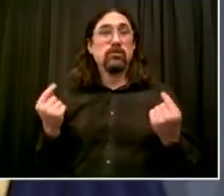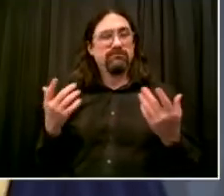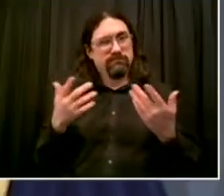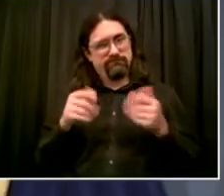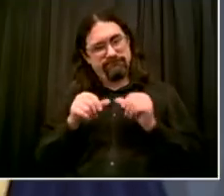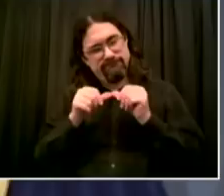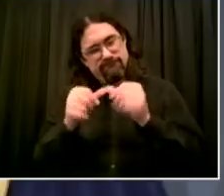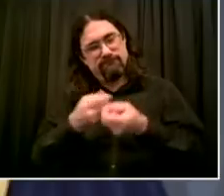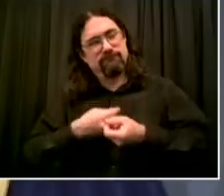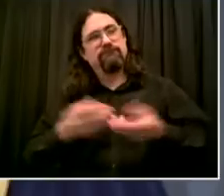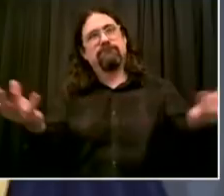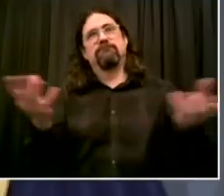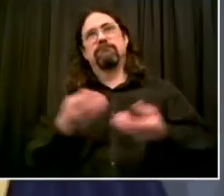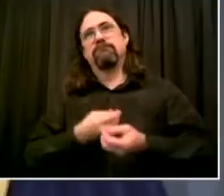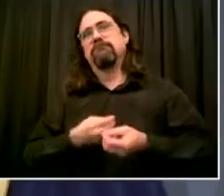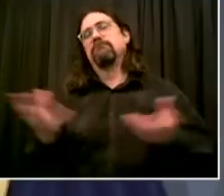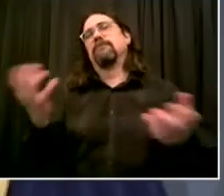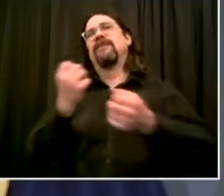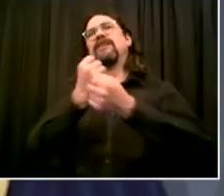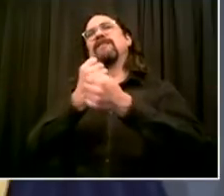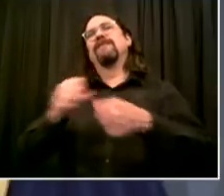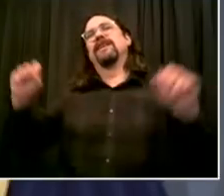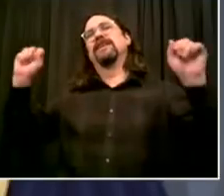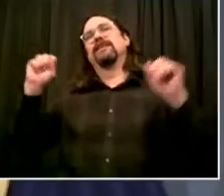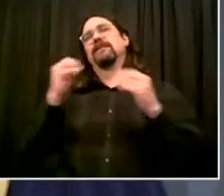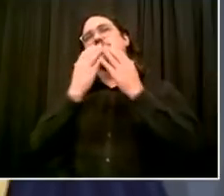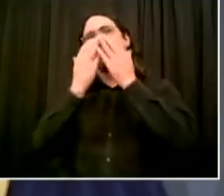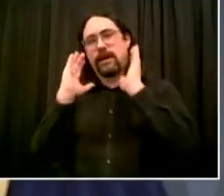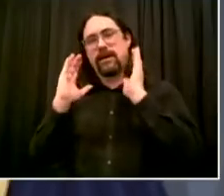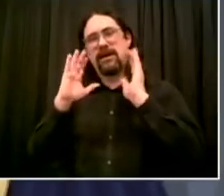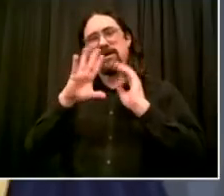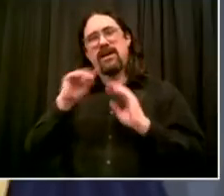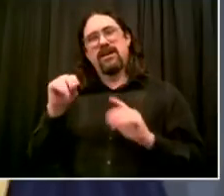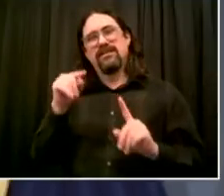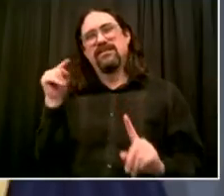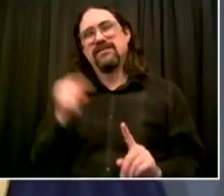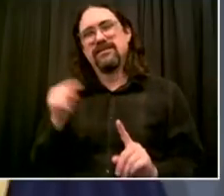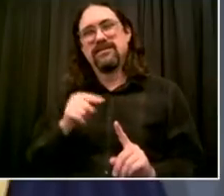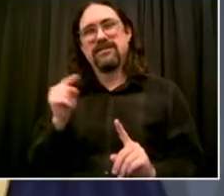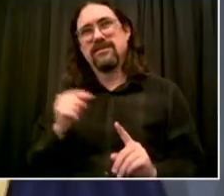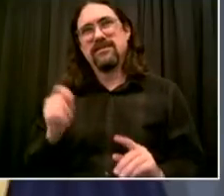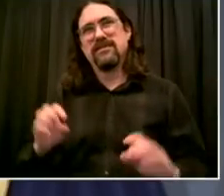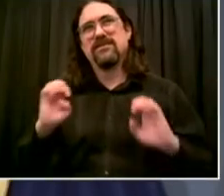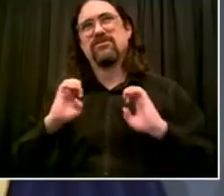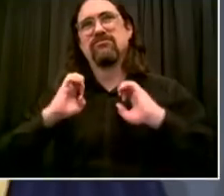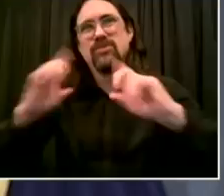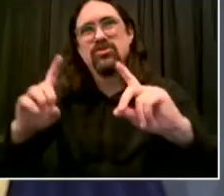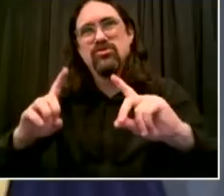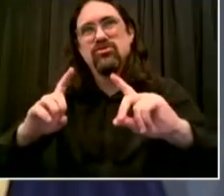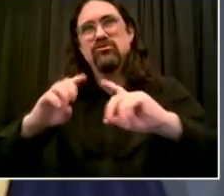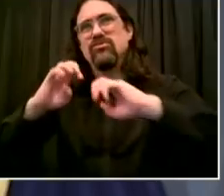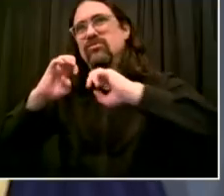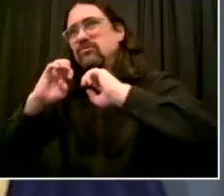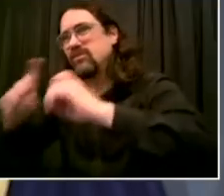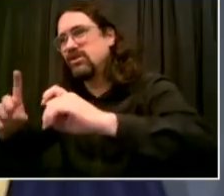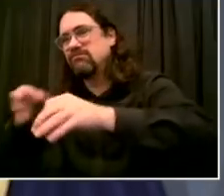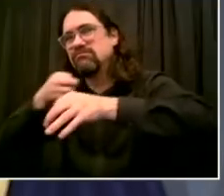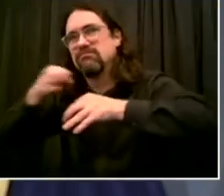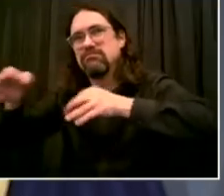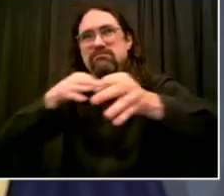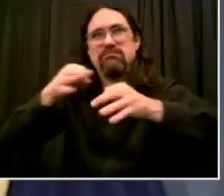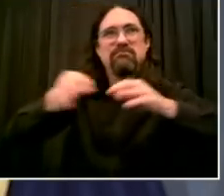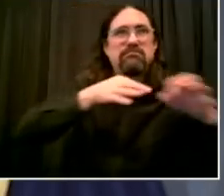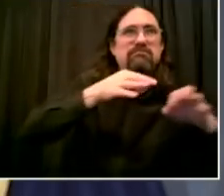education, reminders, free face coverings, it's sort of, let's take a positive approach to it. I also think it's true